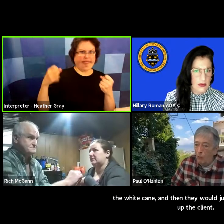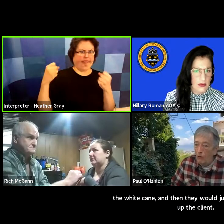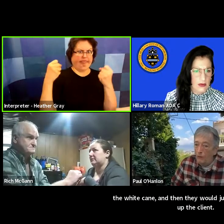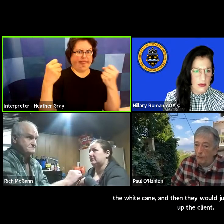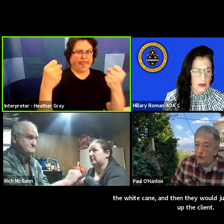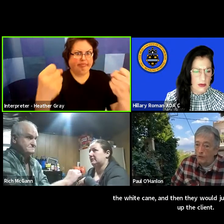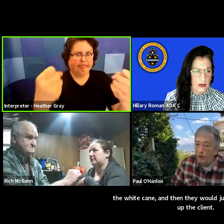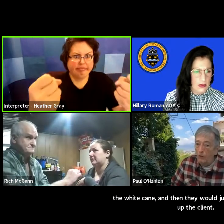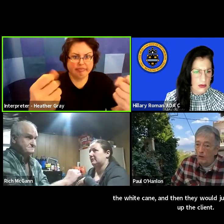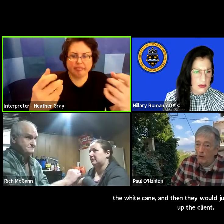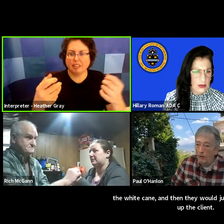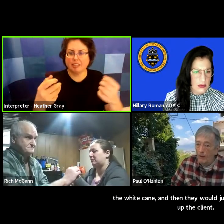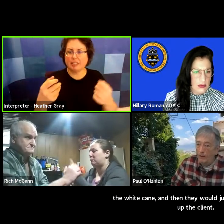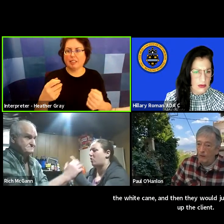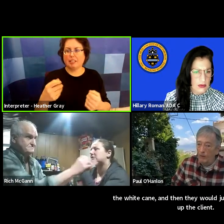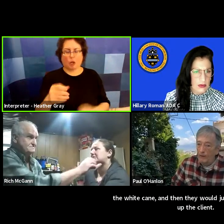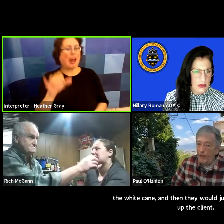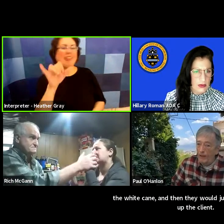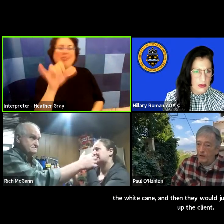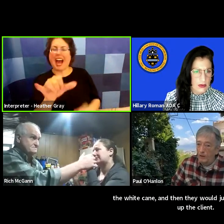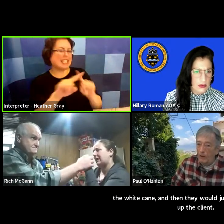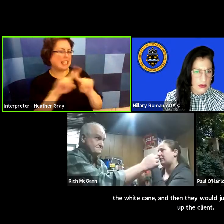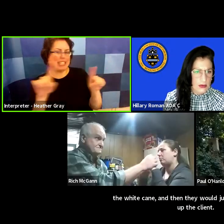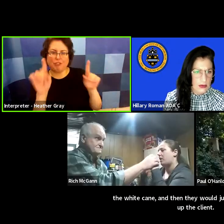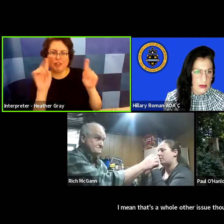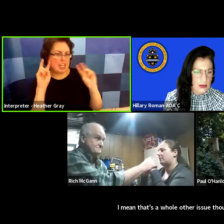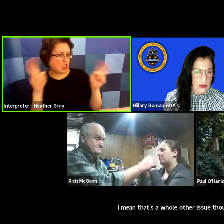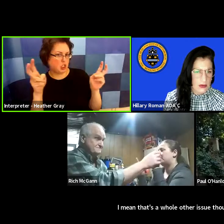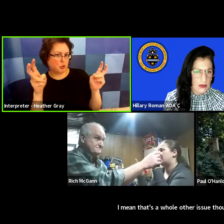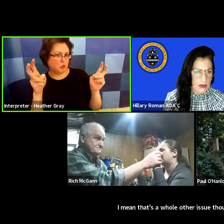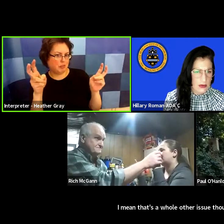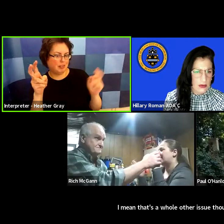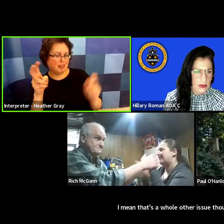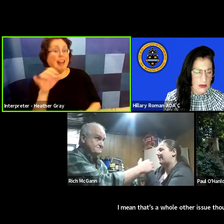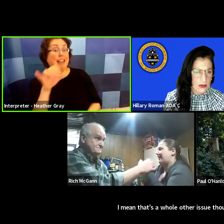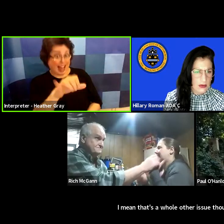I mean, that's a whole other issue, though. I agree, but that isn't a problem.